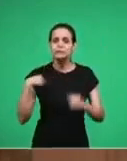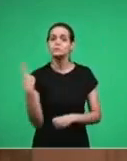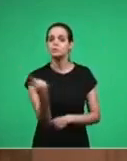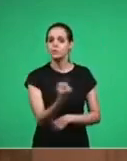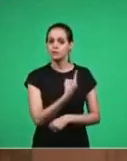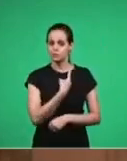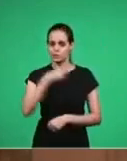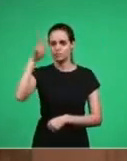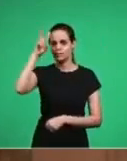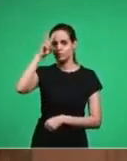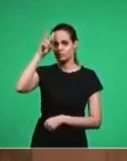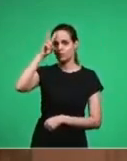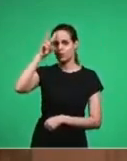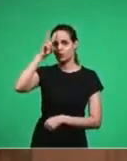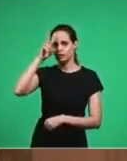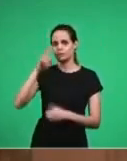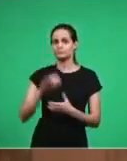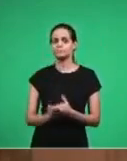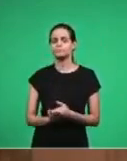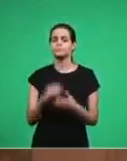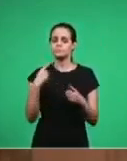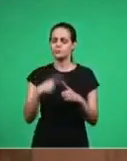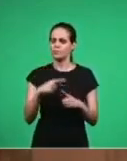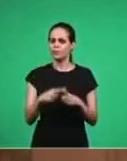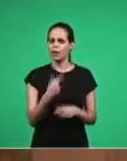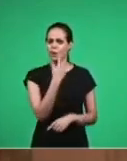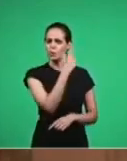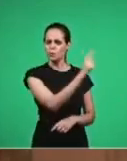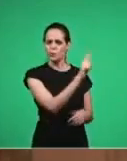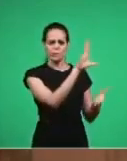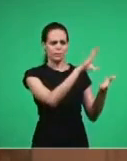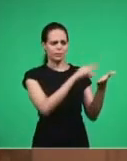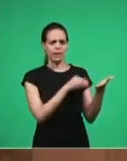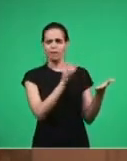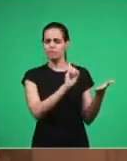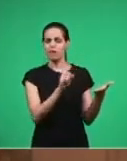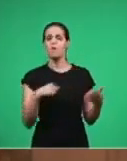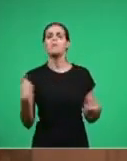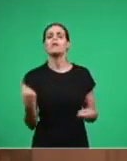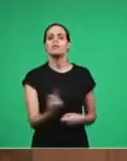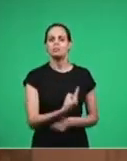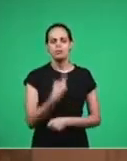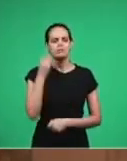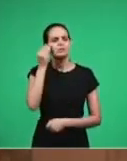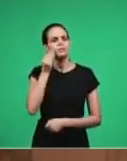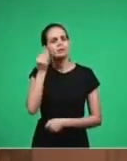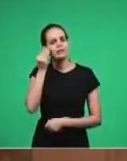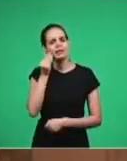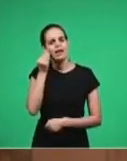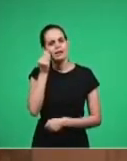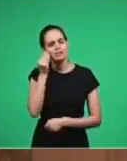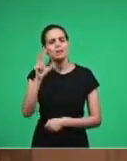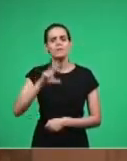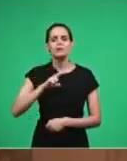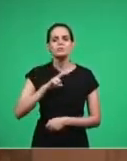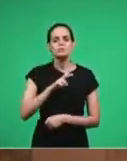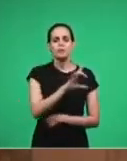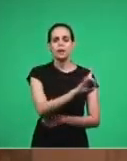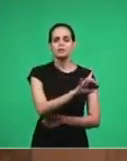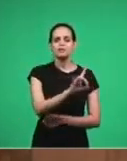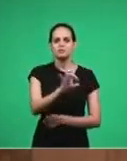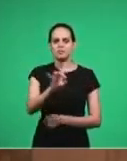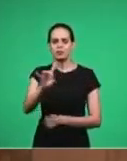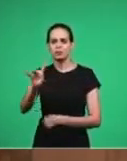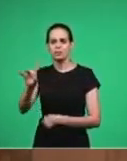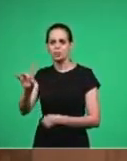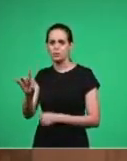In Brazil, I sing the Brazilian national anthem because I'm singing what I know, my experiences. I'm not going to sing